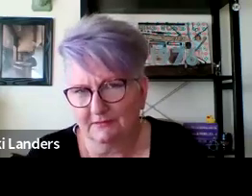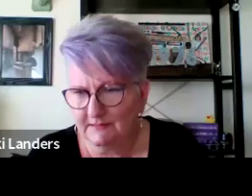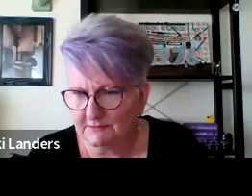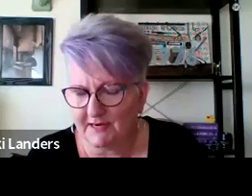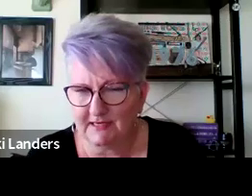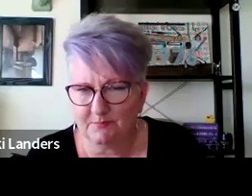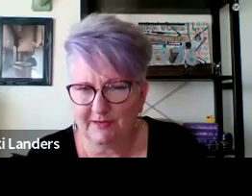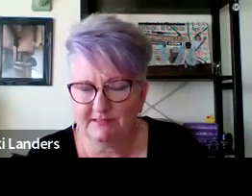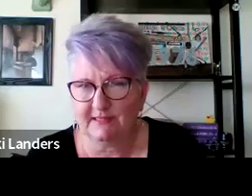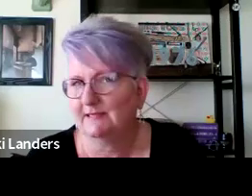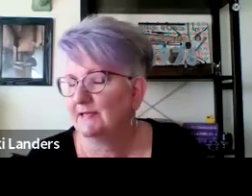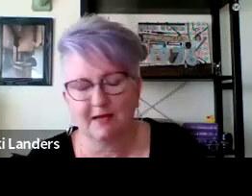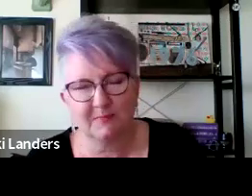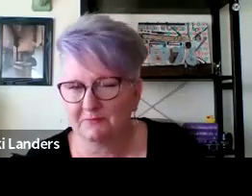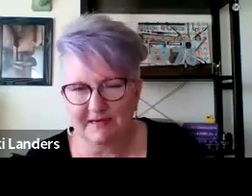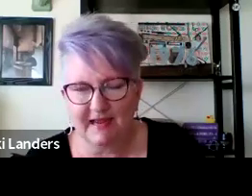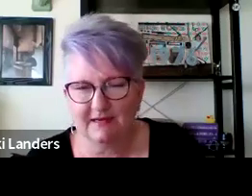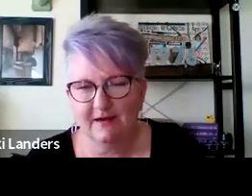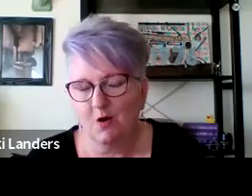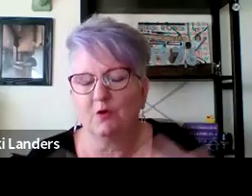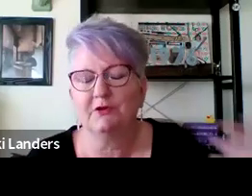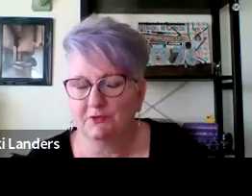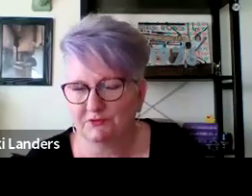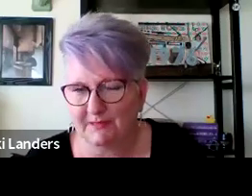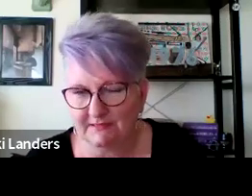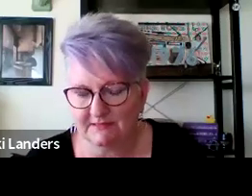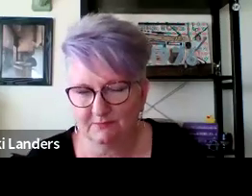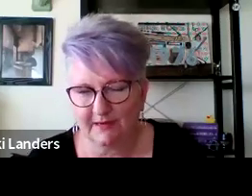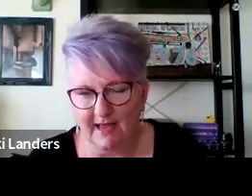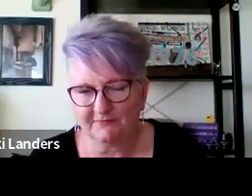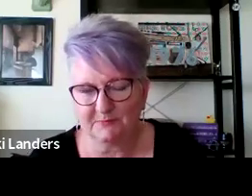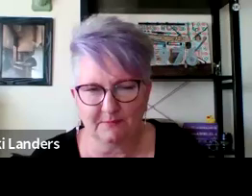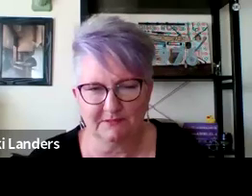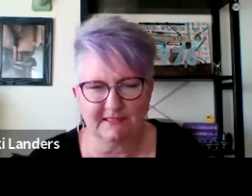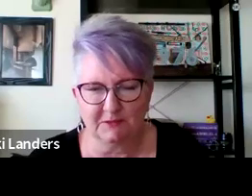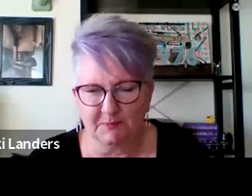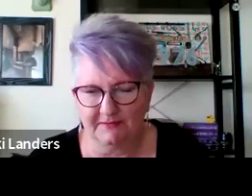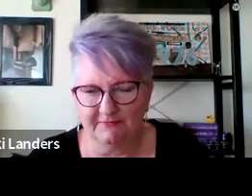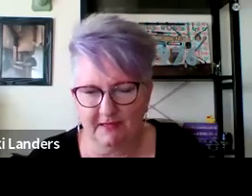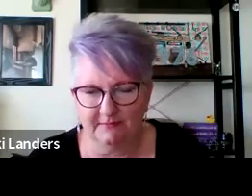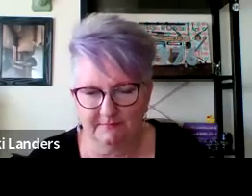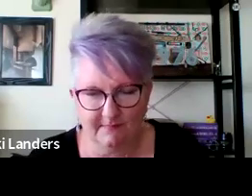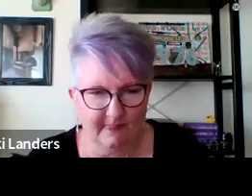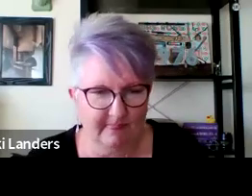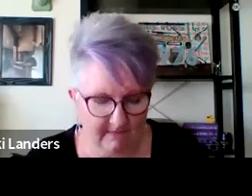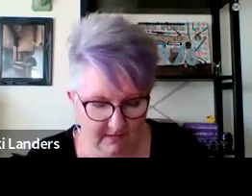whether they're little tiny wins like getting out of bed one day or huge wins. We have to be able to celebrate the